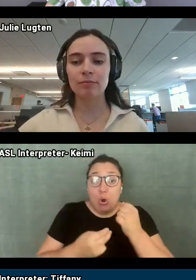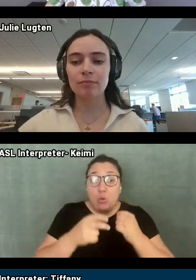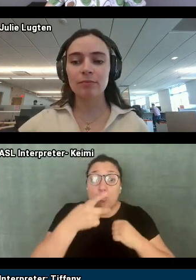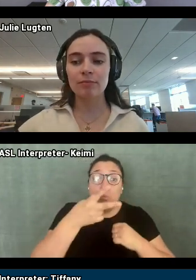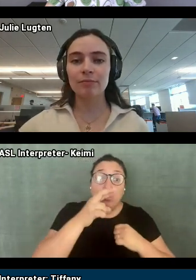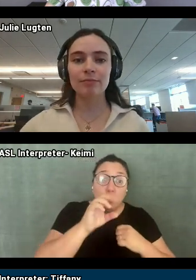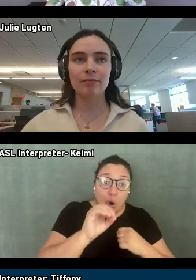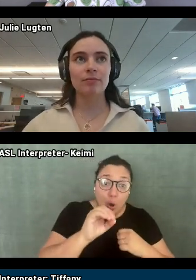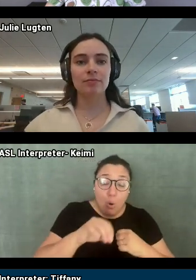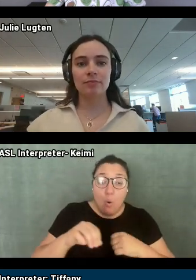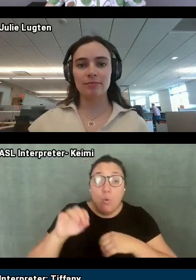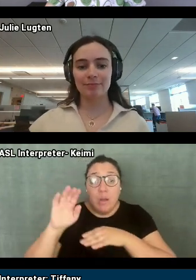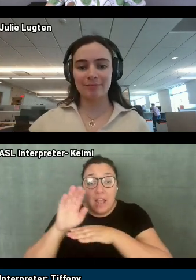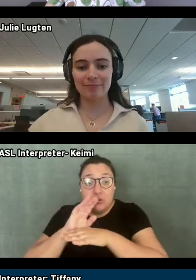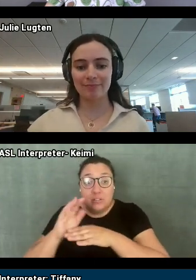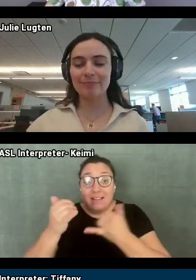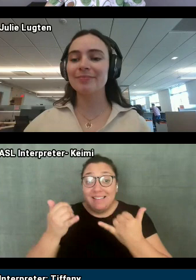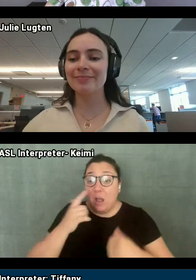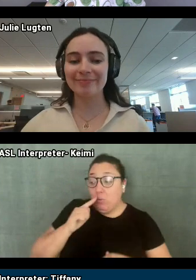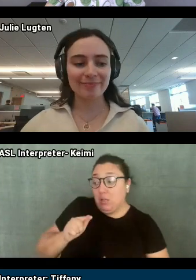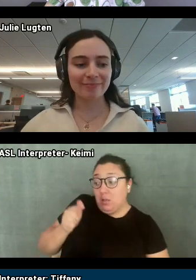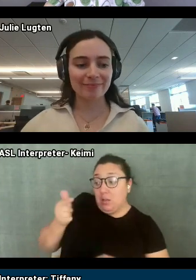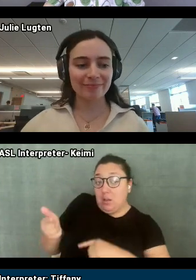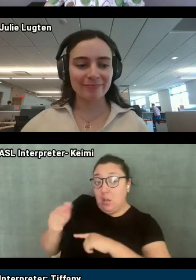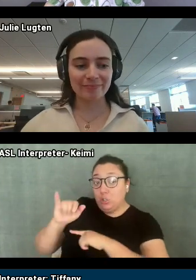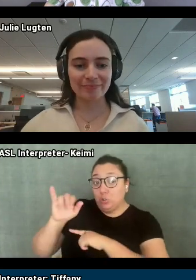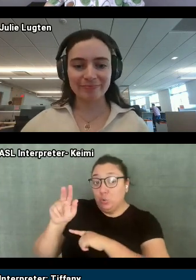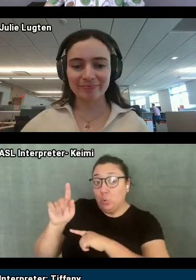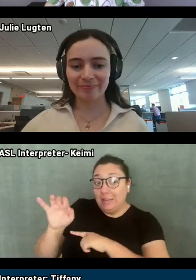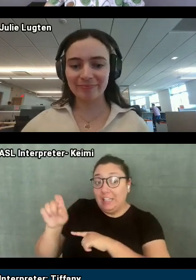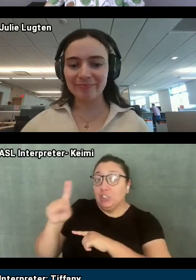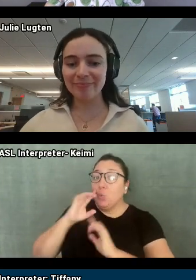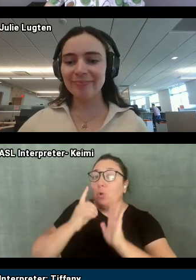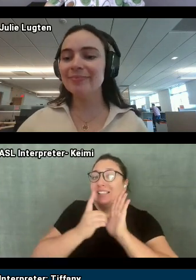going to hand it off to Julie to demo them for us.